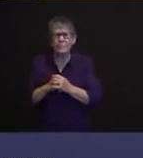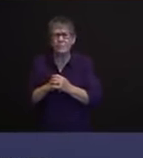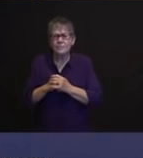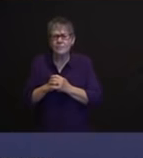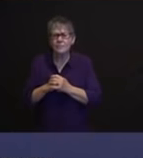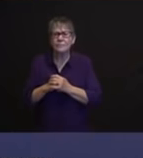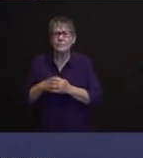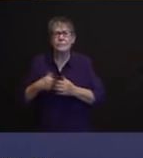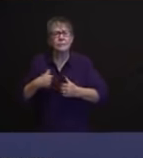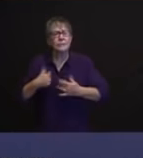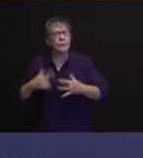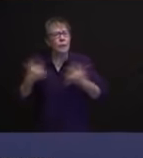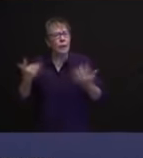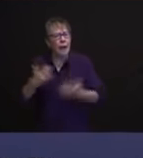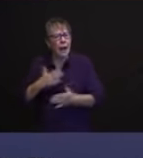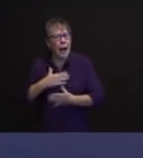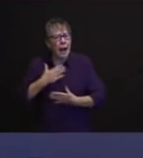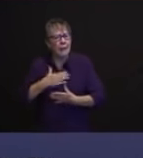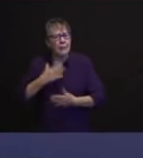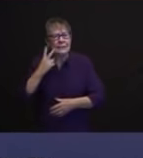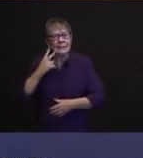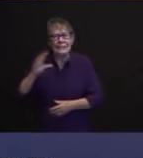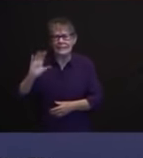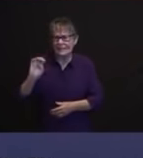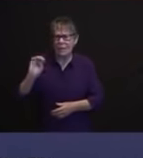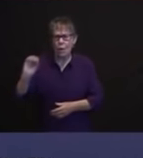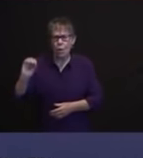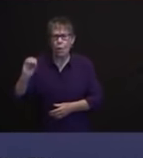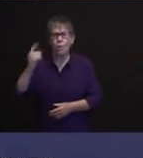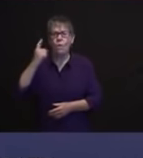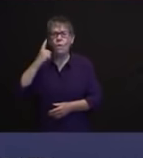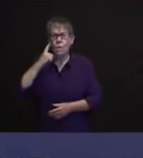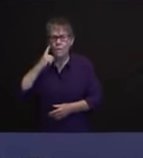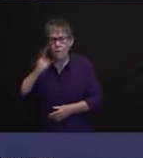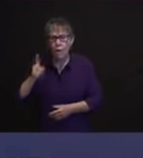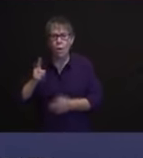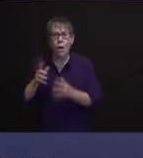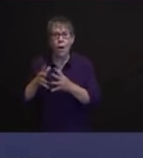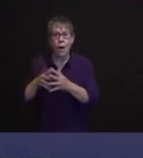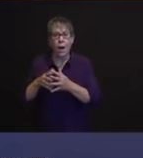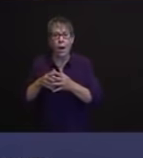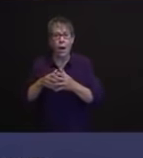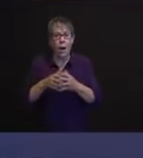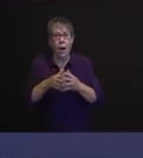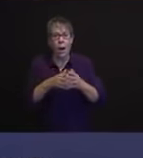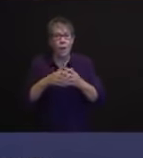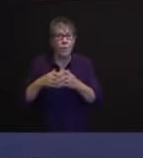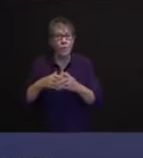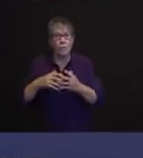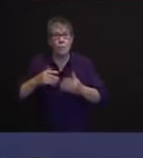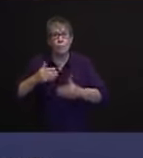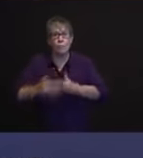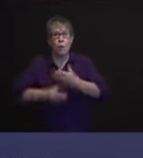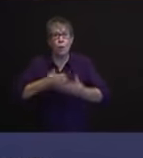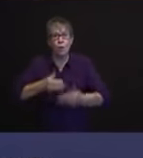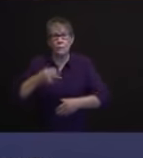of the Center for American Progress, was nominated by, I guess, not yet literally nominated, but designated